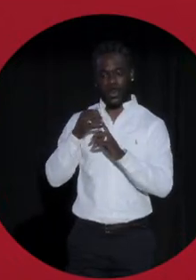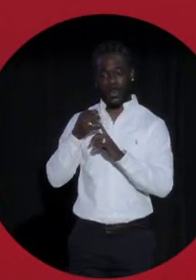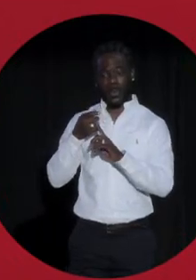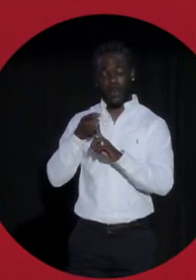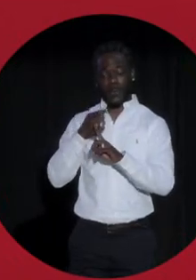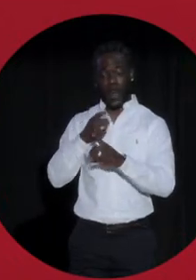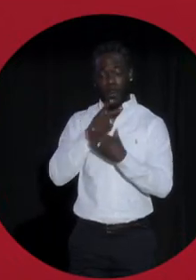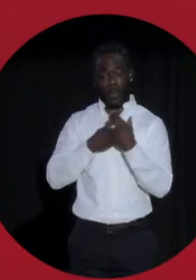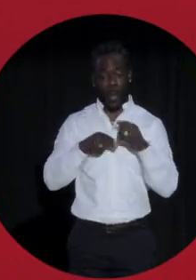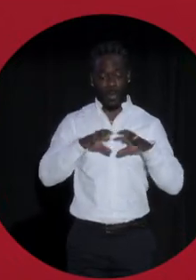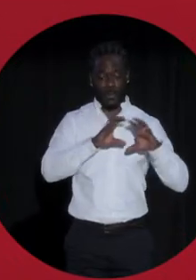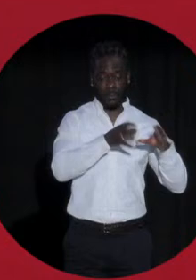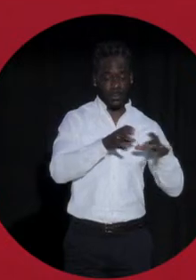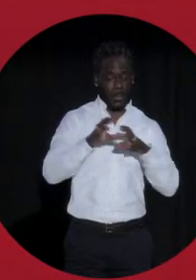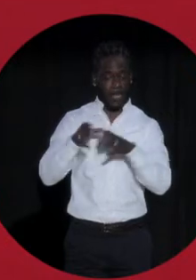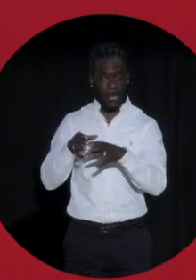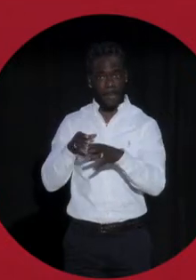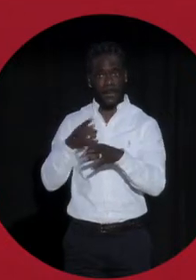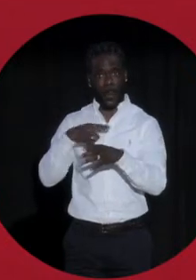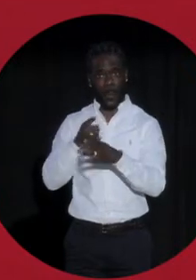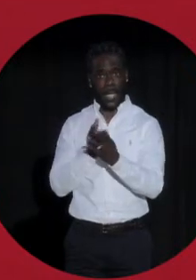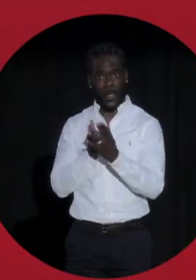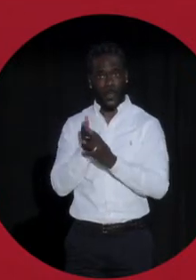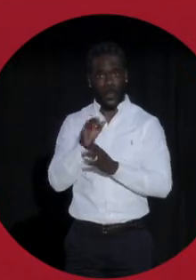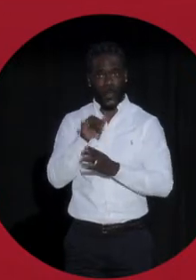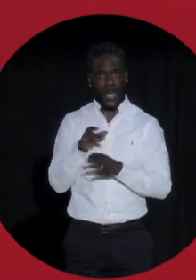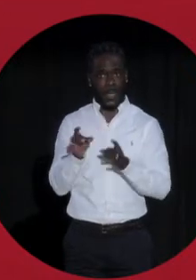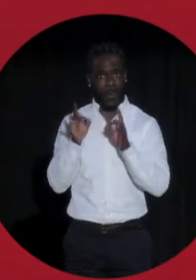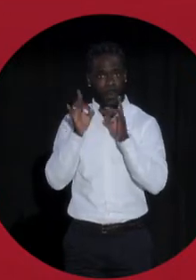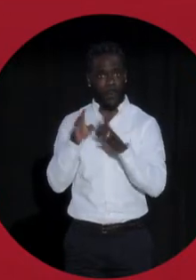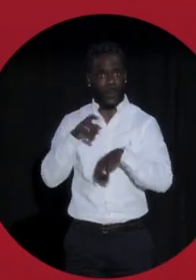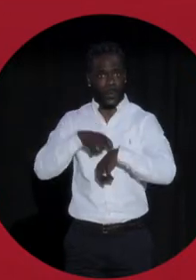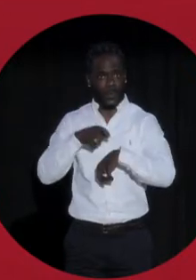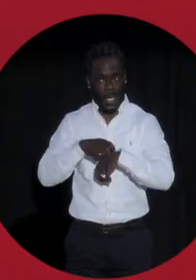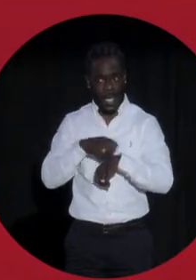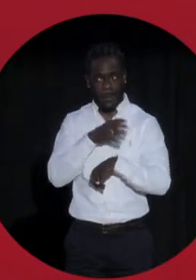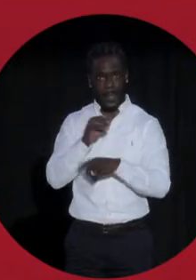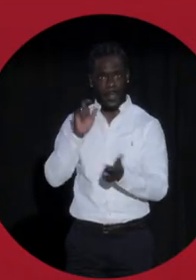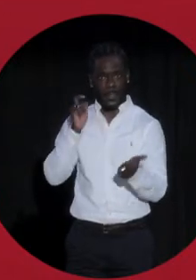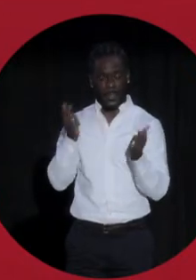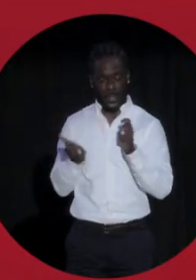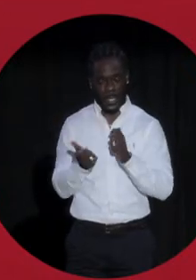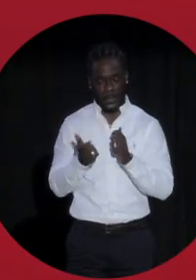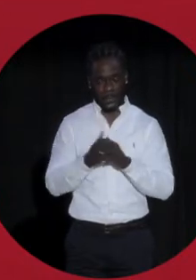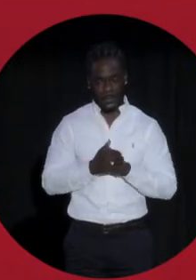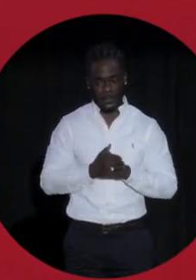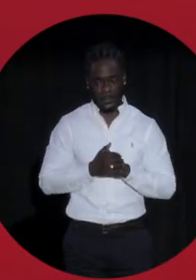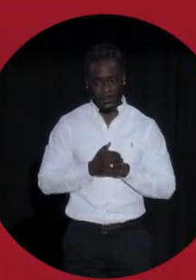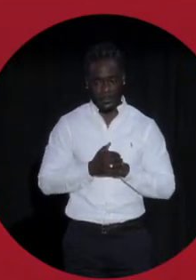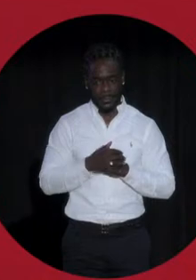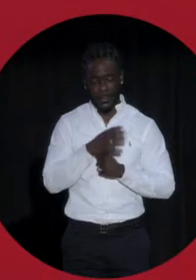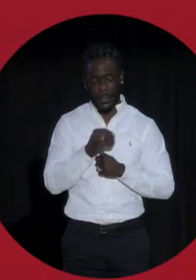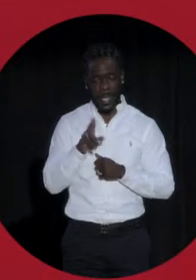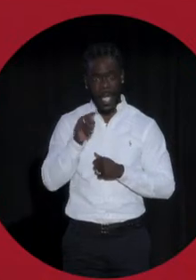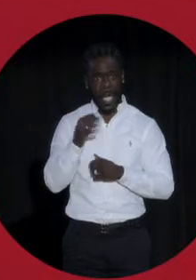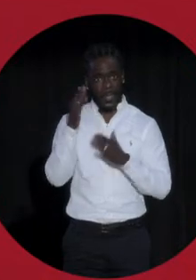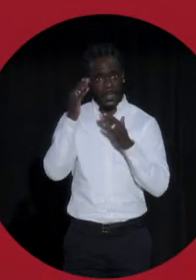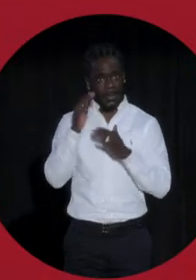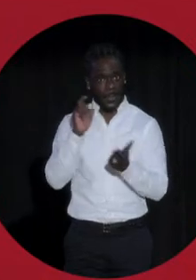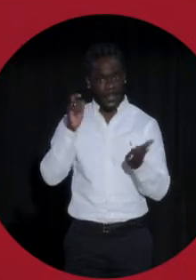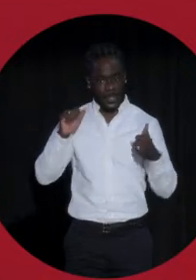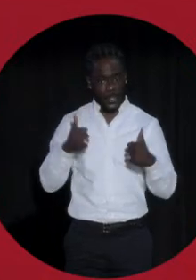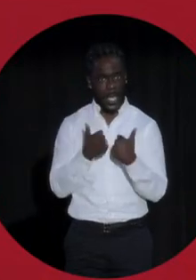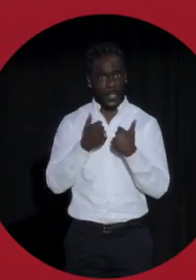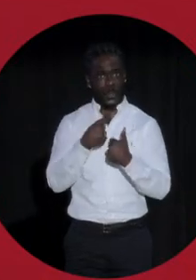entities maneuvered through uncharted waters, unimaginable changes, and unexpected challenges. We thank